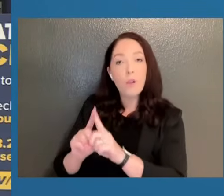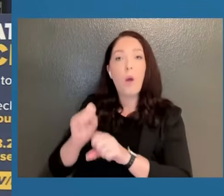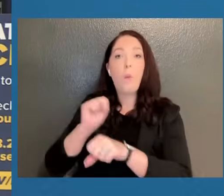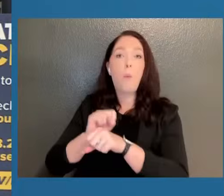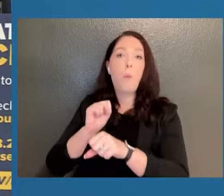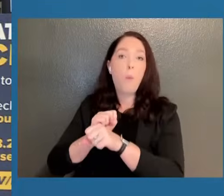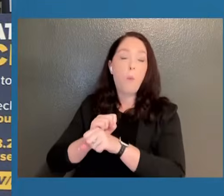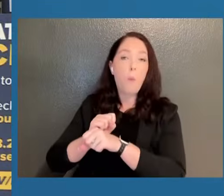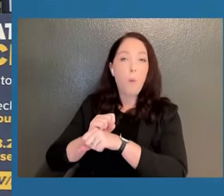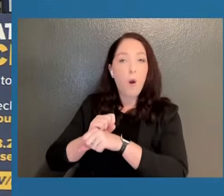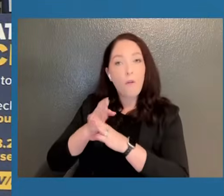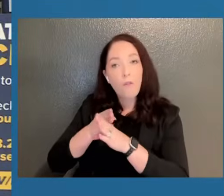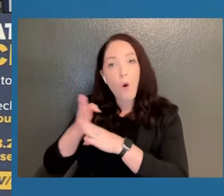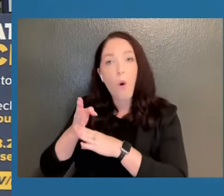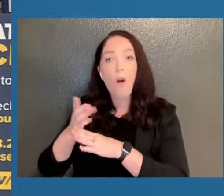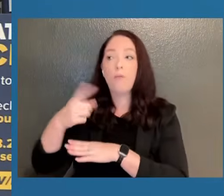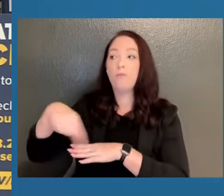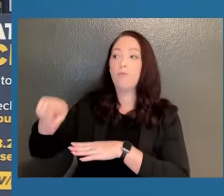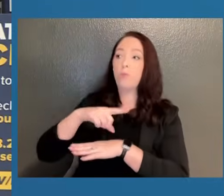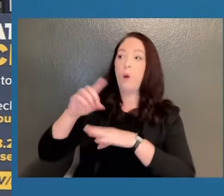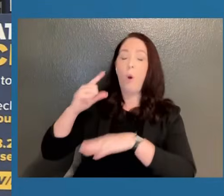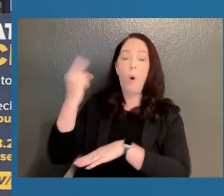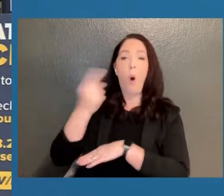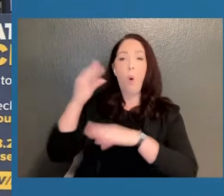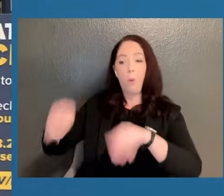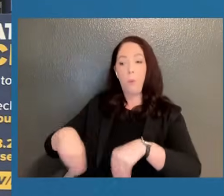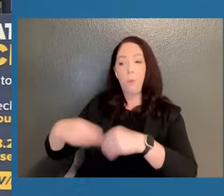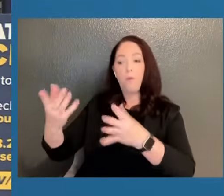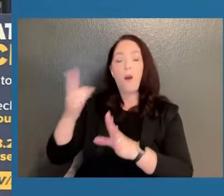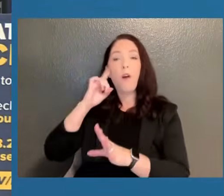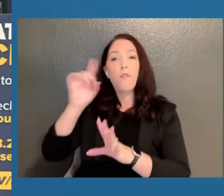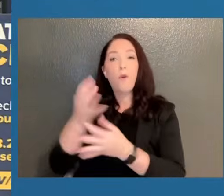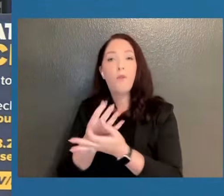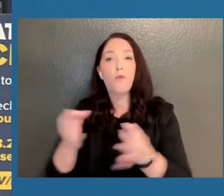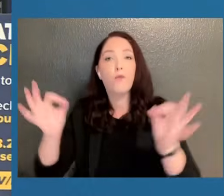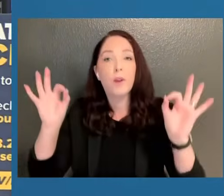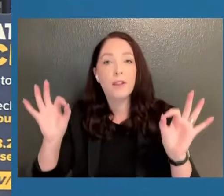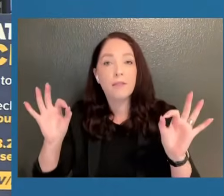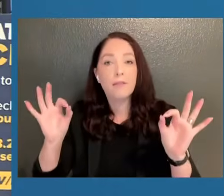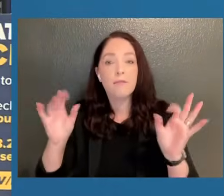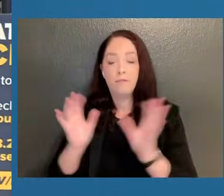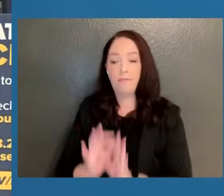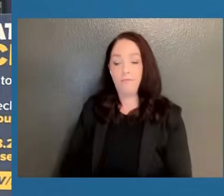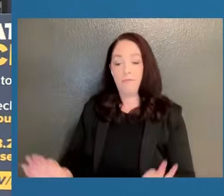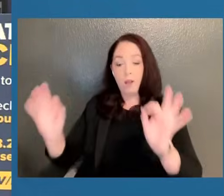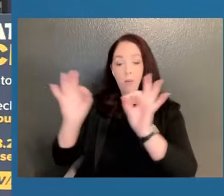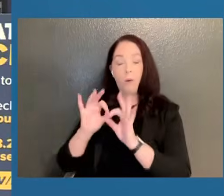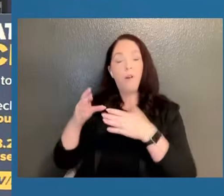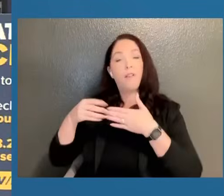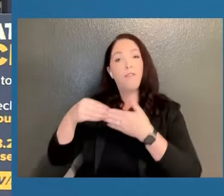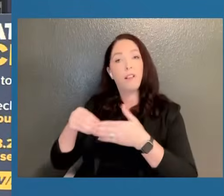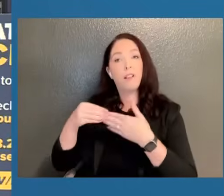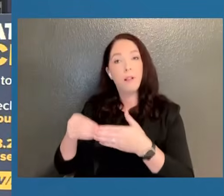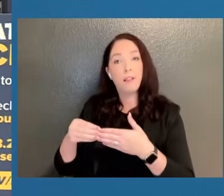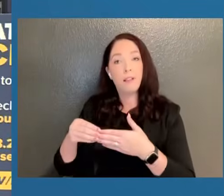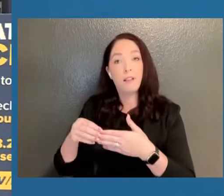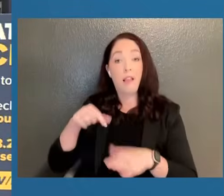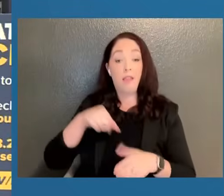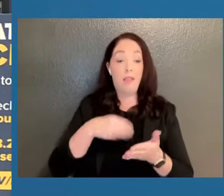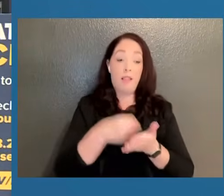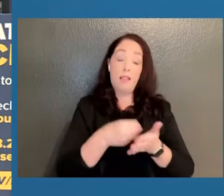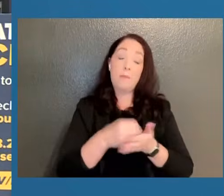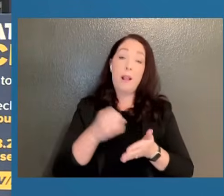are always provided to students for free. What matters most is flexibility. These checks allow parents to make decisions that are best for their